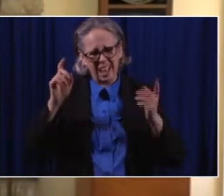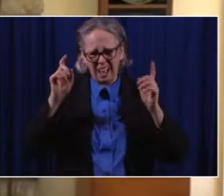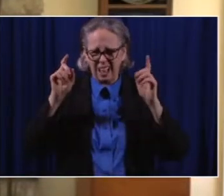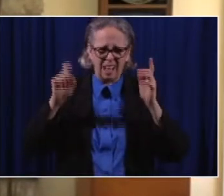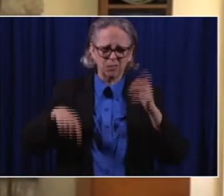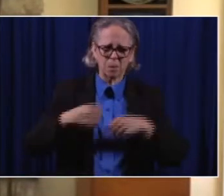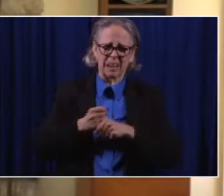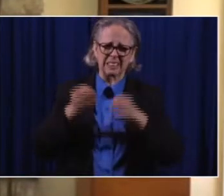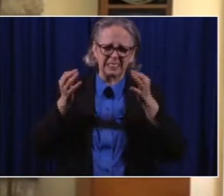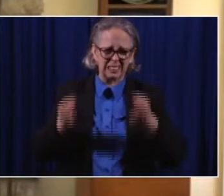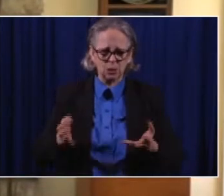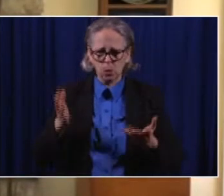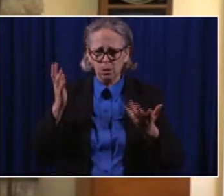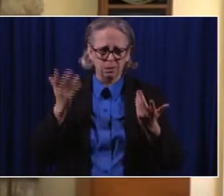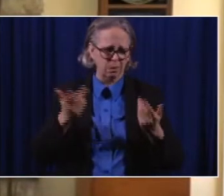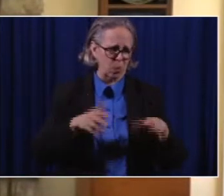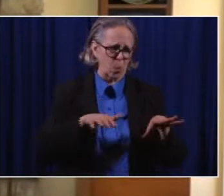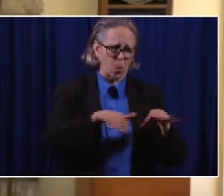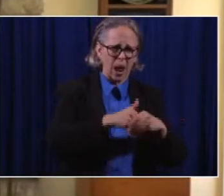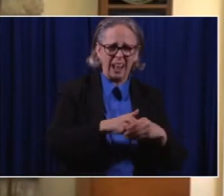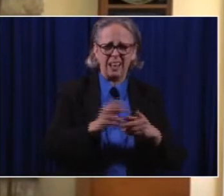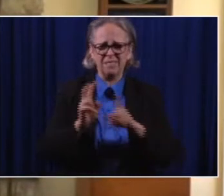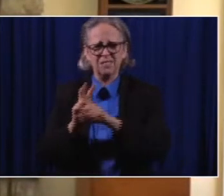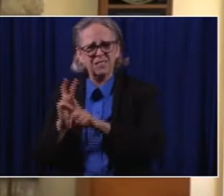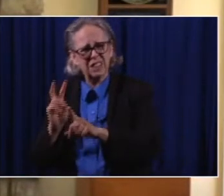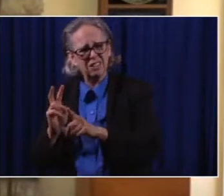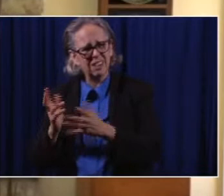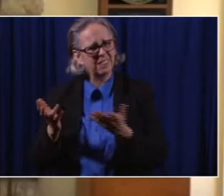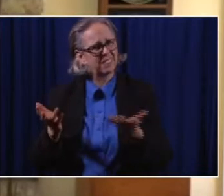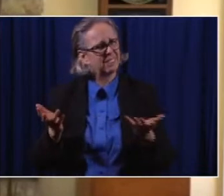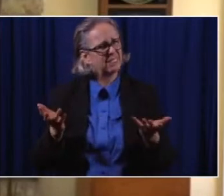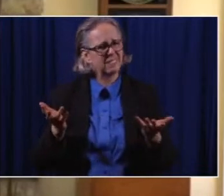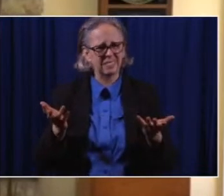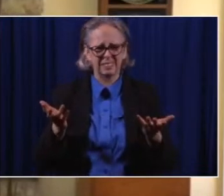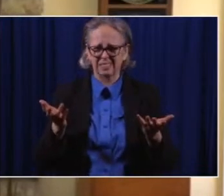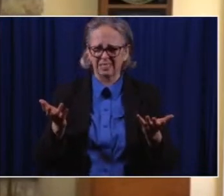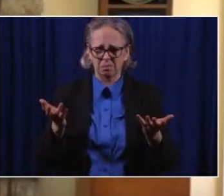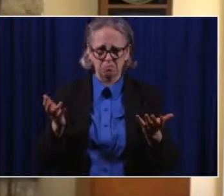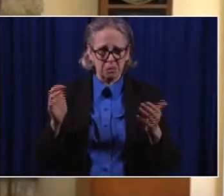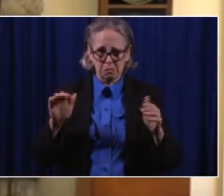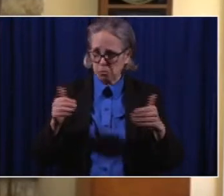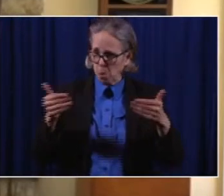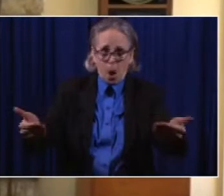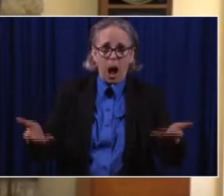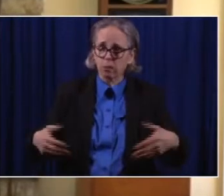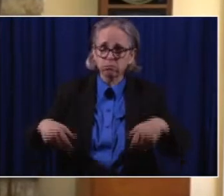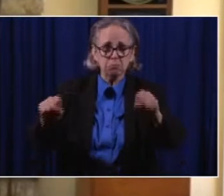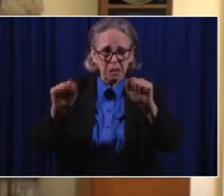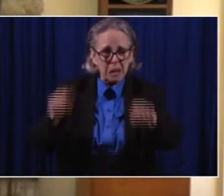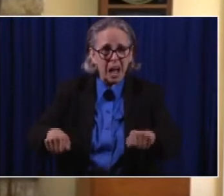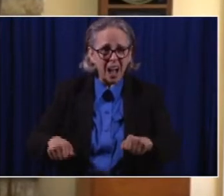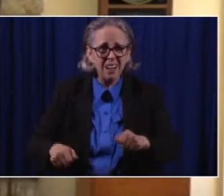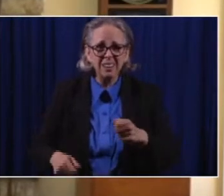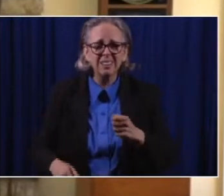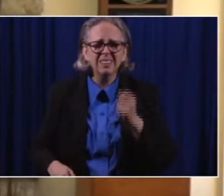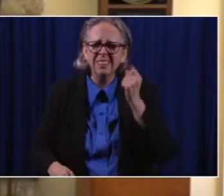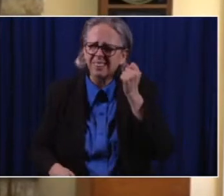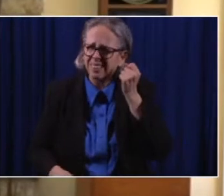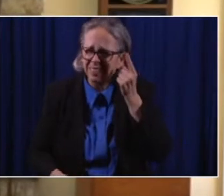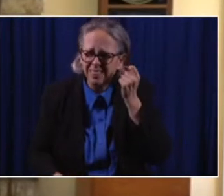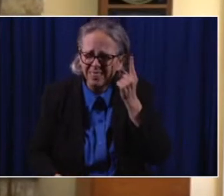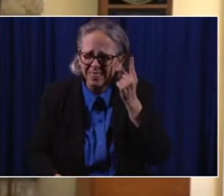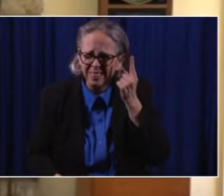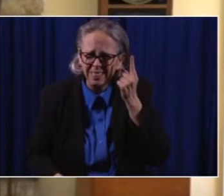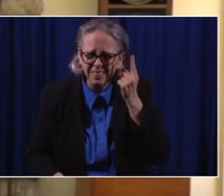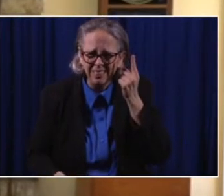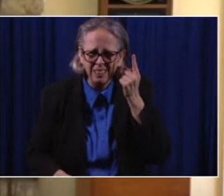Weddings and funerals coming under, not that they can't have the event, the party, the coming together, the